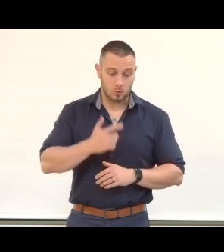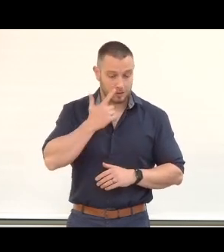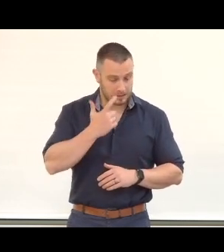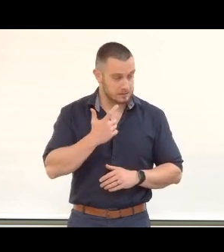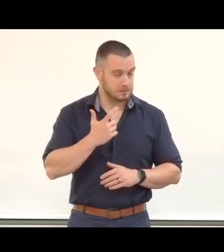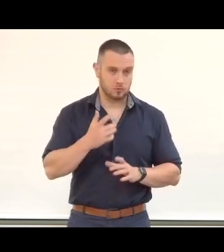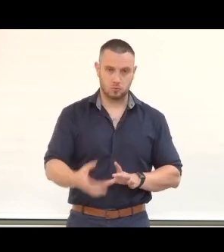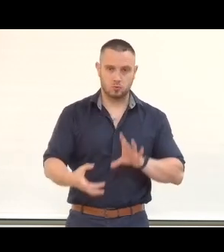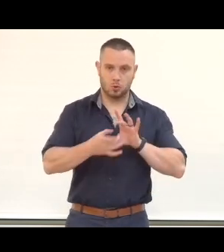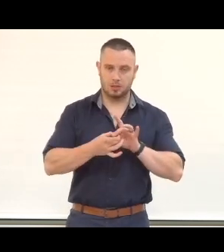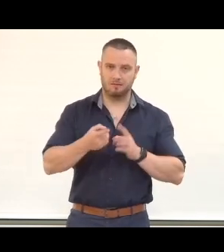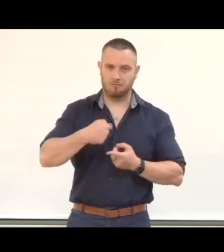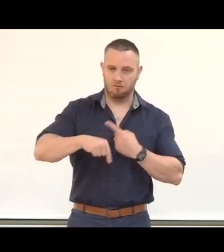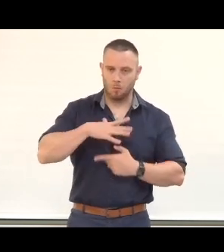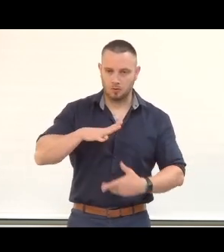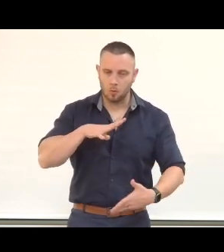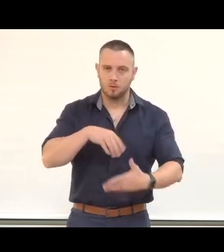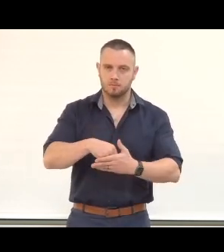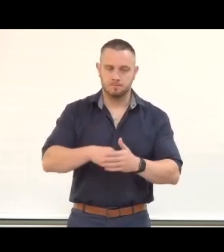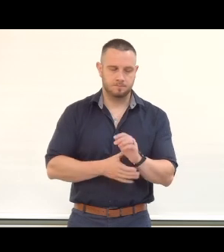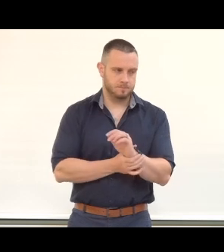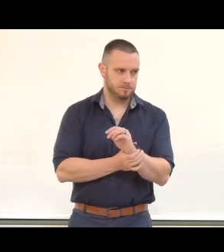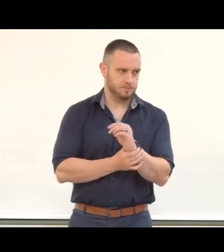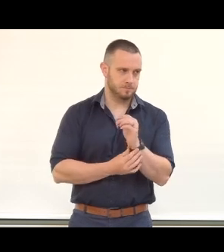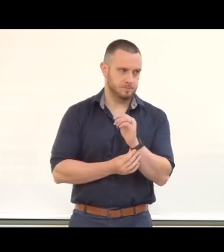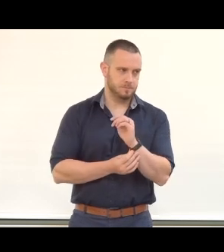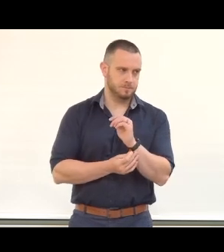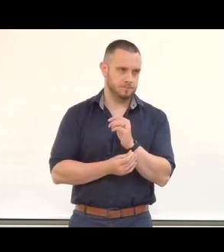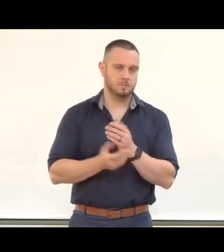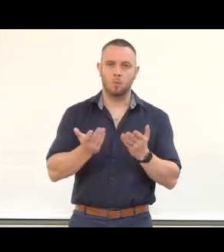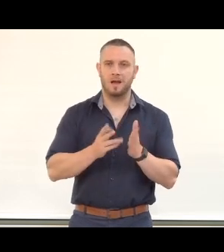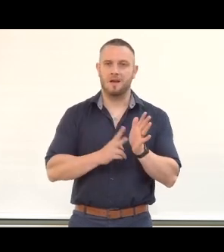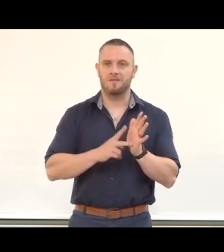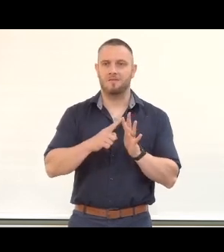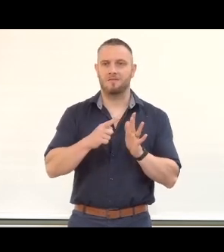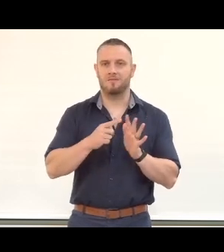also contact us if you would like to work with us in Vienna in the Mission